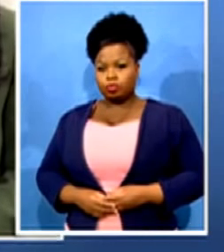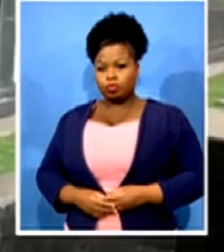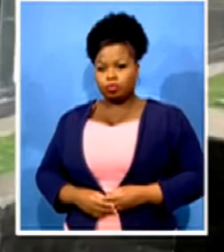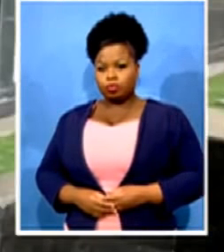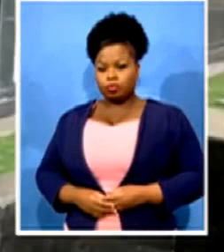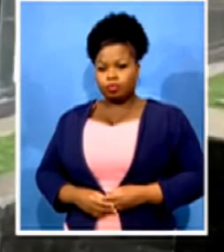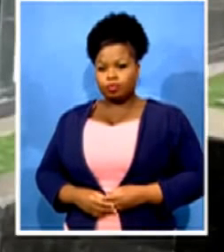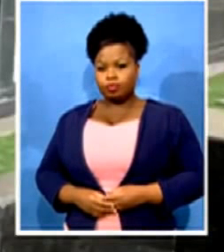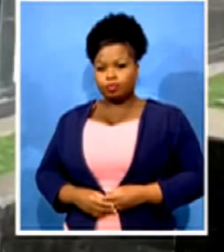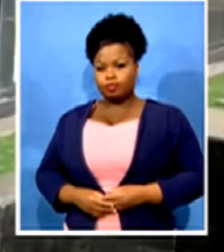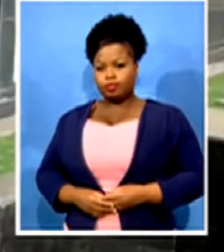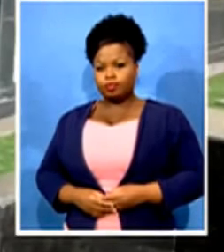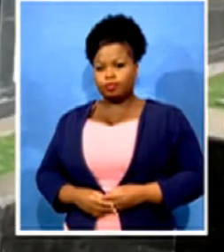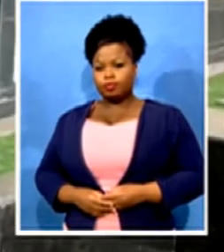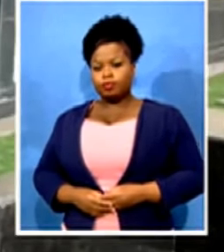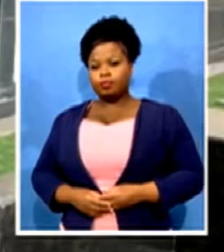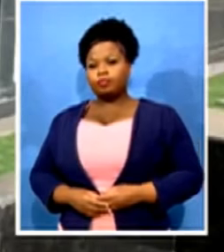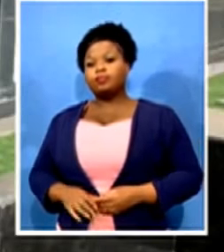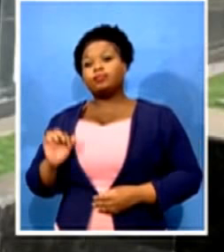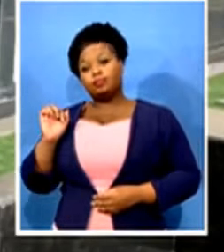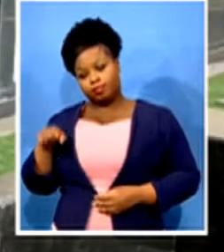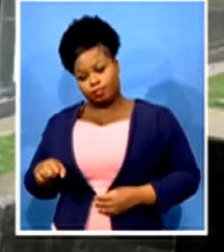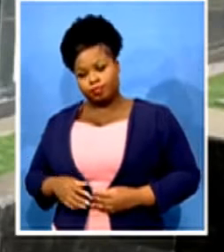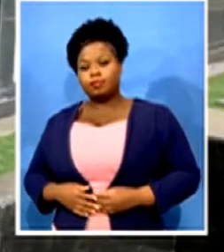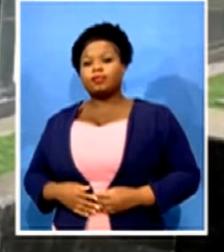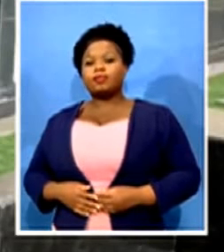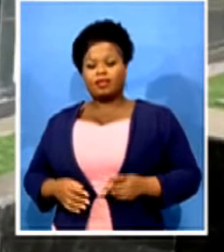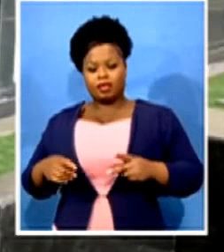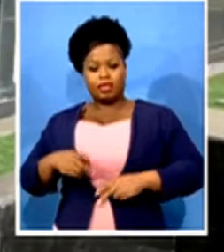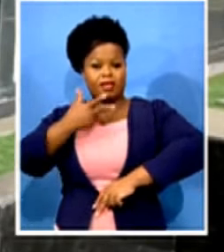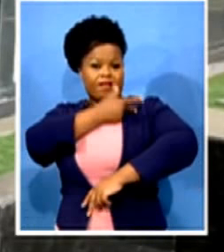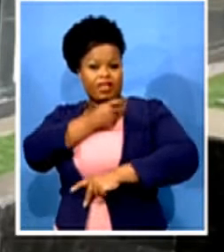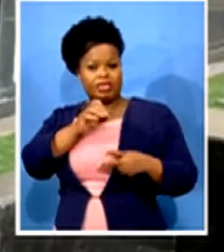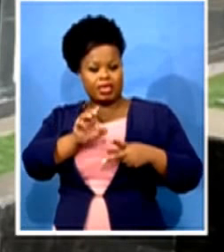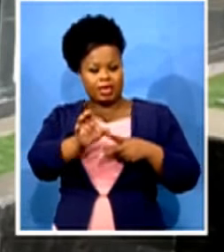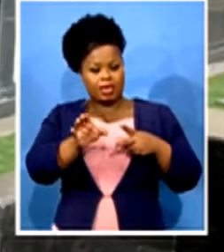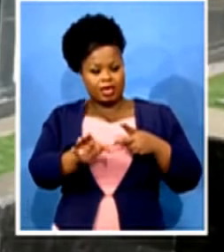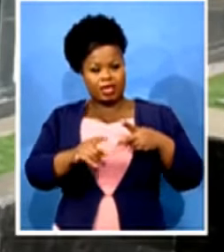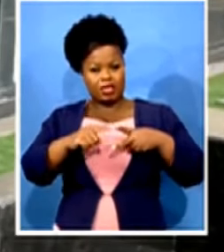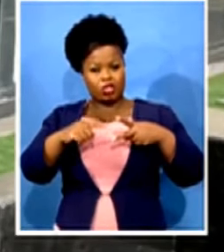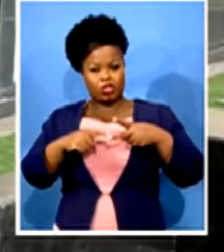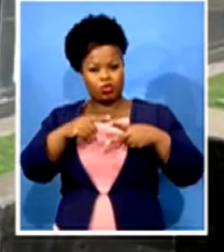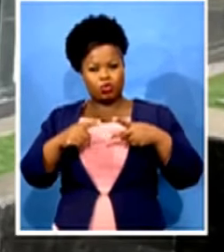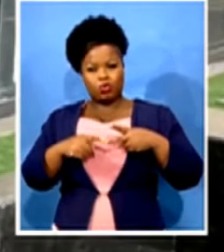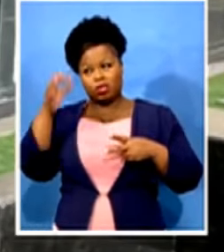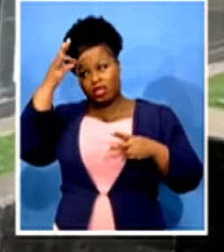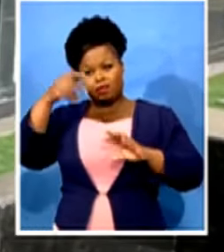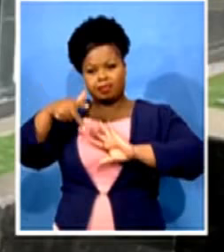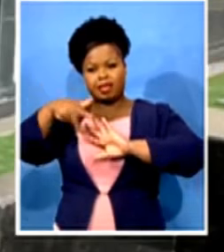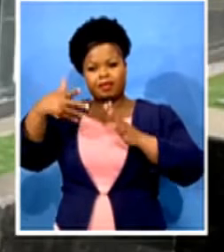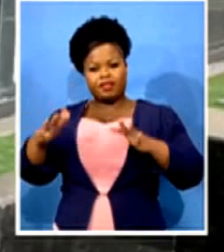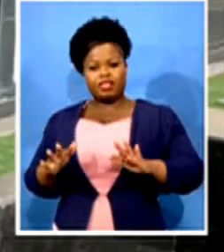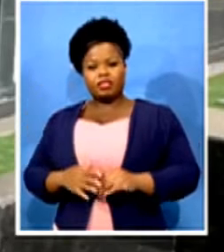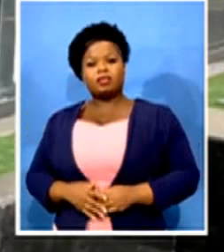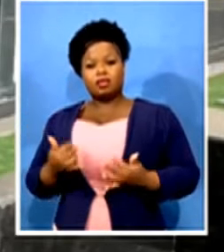That's right. So these are 2 vaccines that the government has granted emergency authorization to. They're very well suited, the government says, to the Indian climate, because